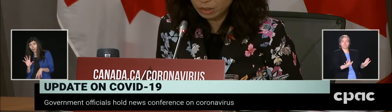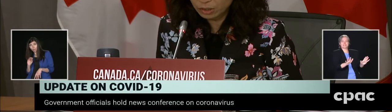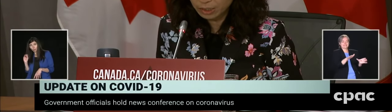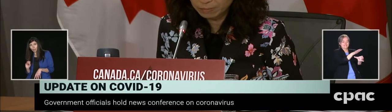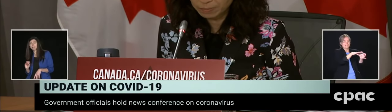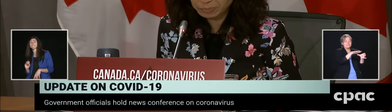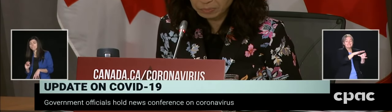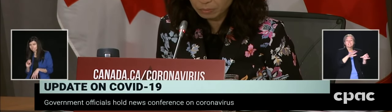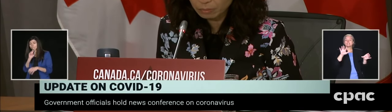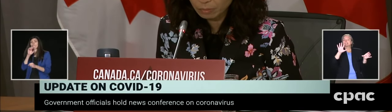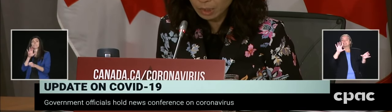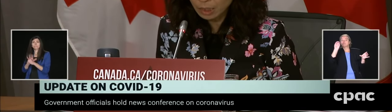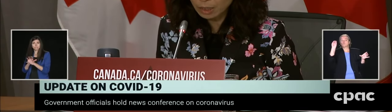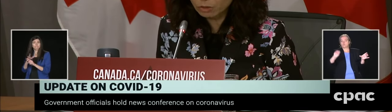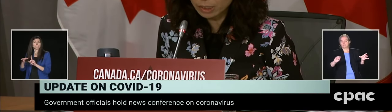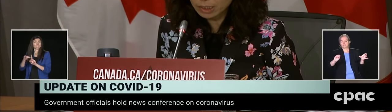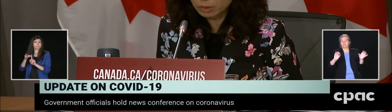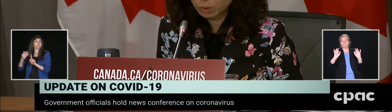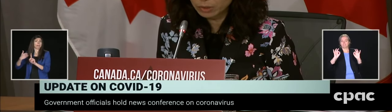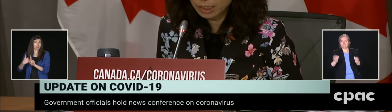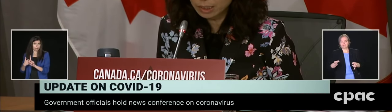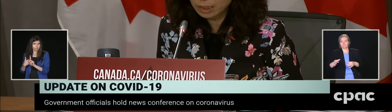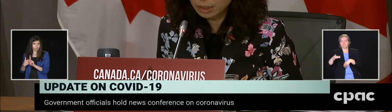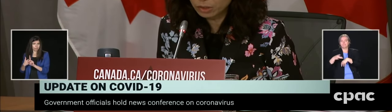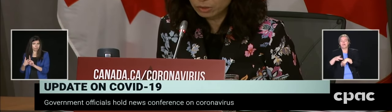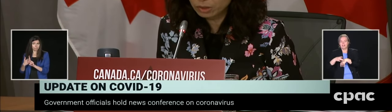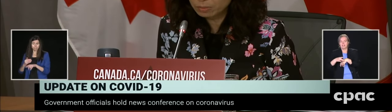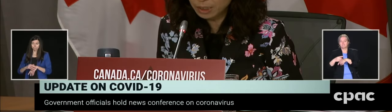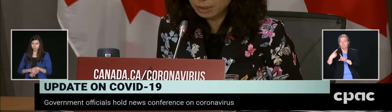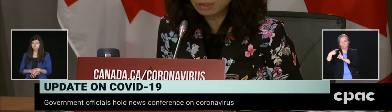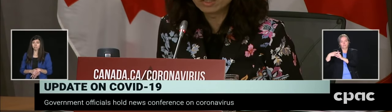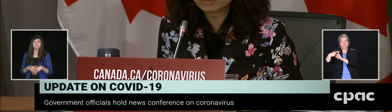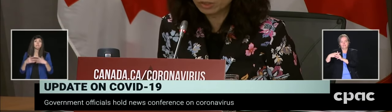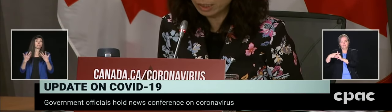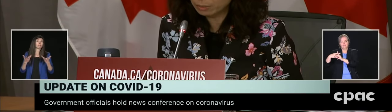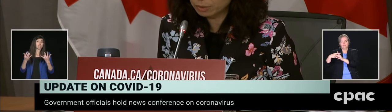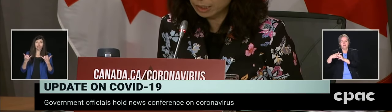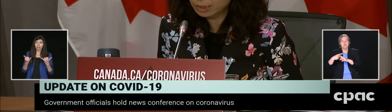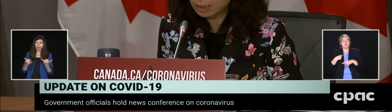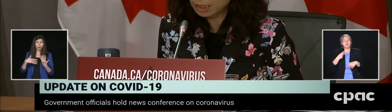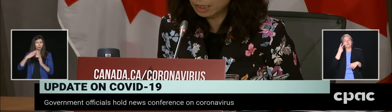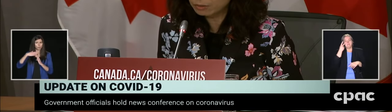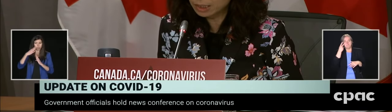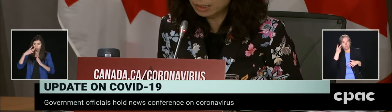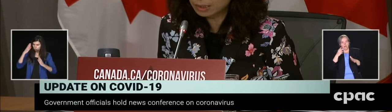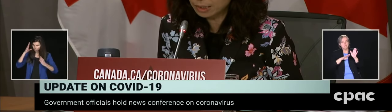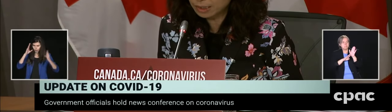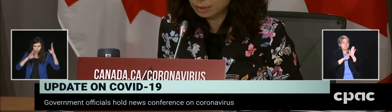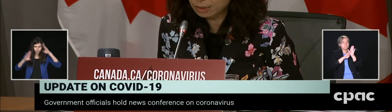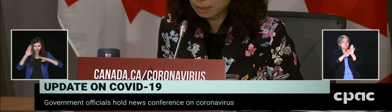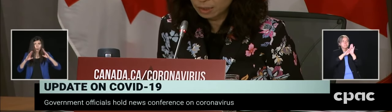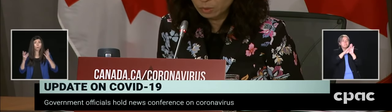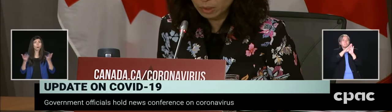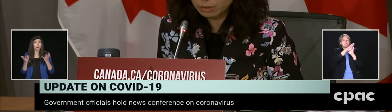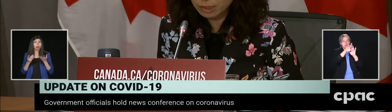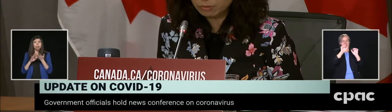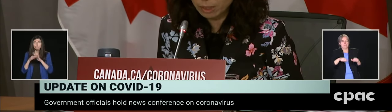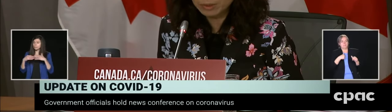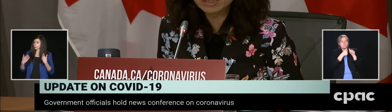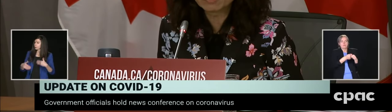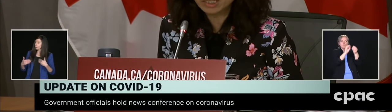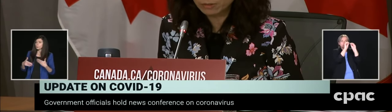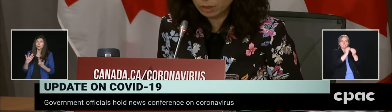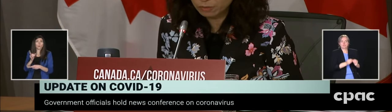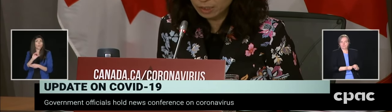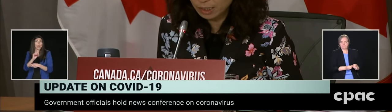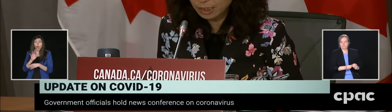is occurring. Our greatest worry continues to be the numerous outbreaks in high-risk settings where there is